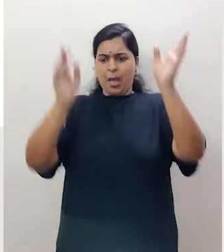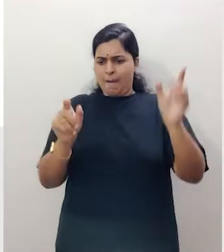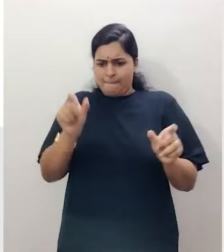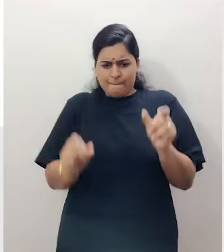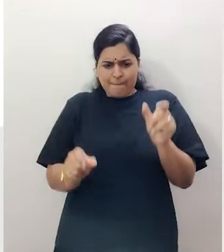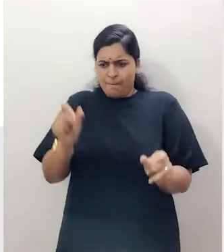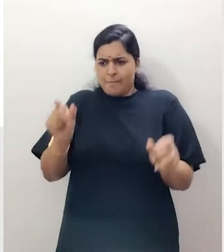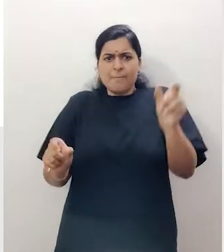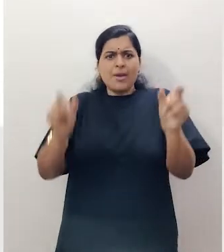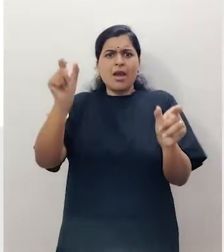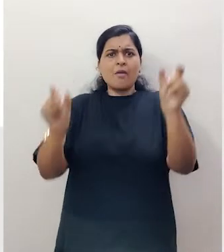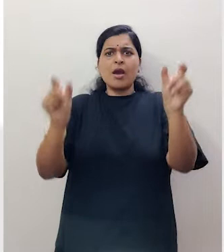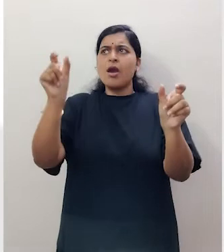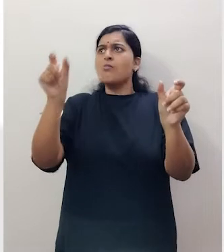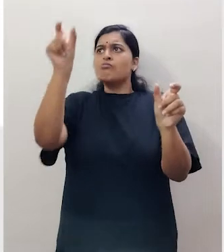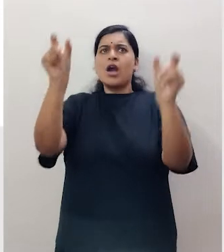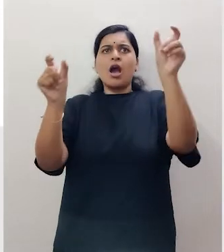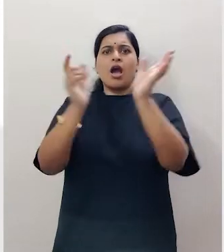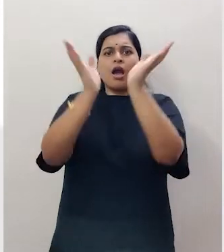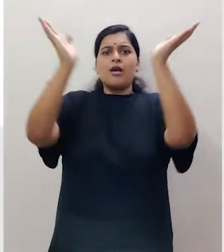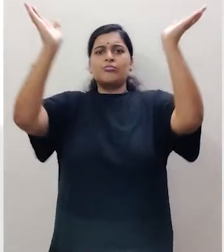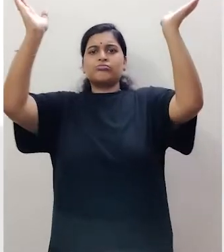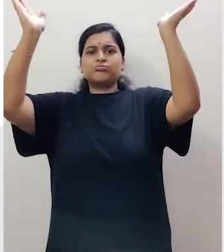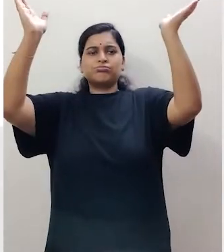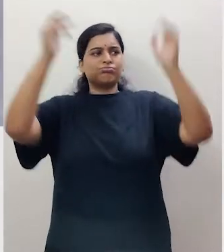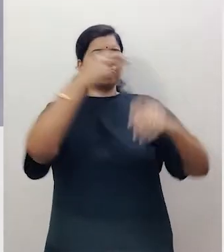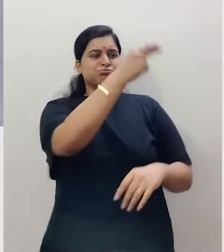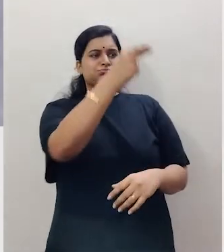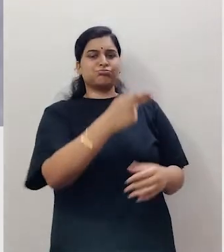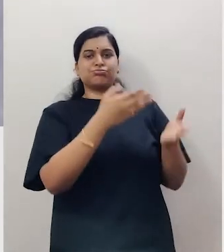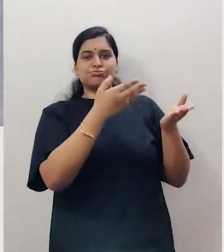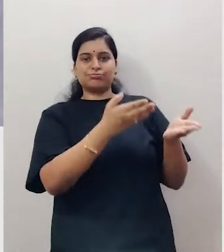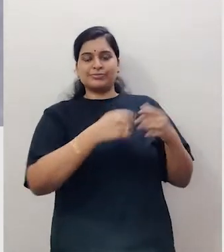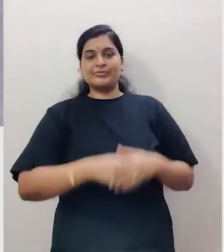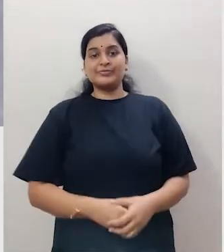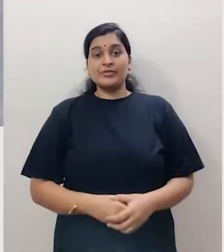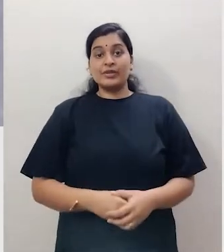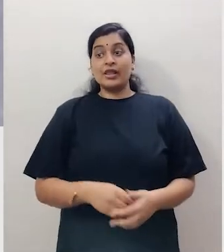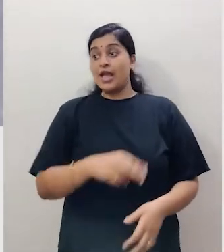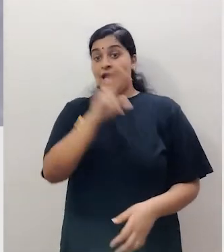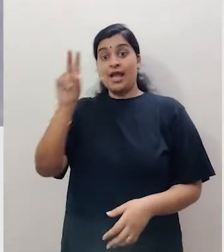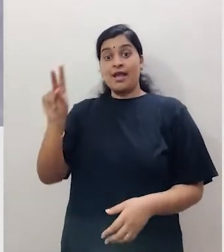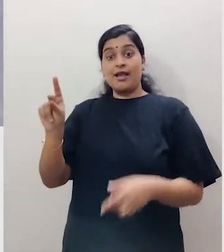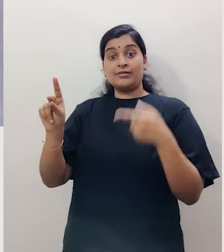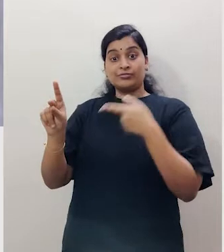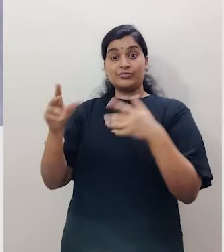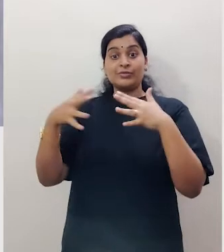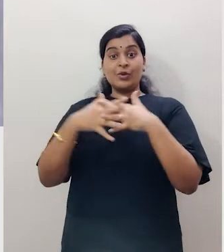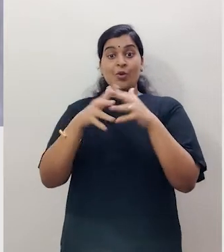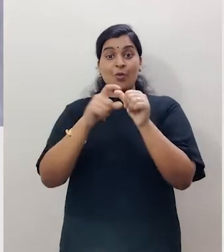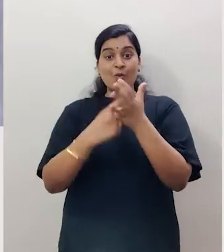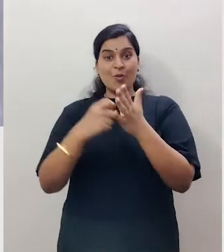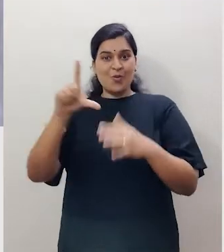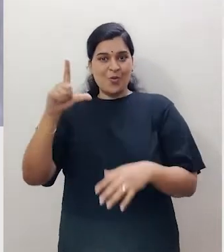branches each supporting a single standing figure. Before we look more closely at the Warli piece itself, let's